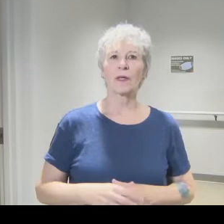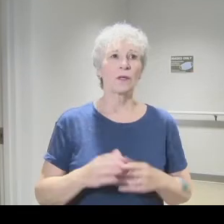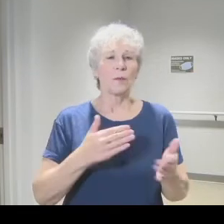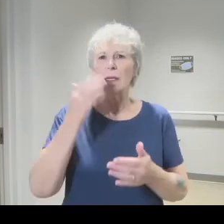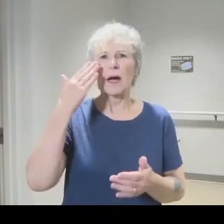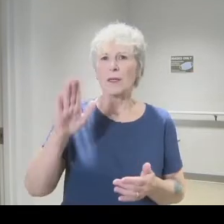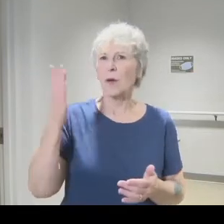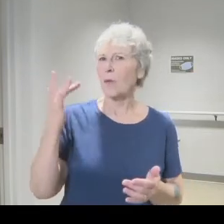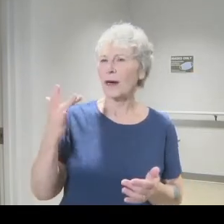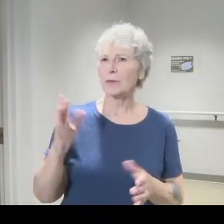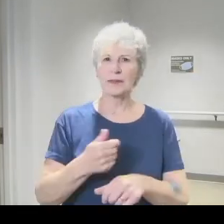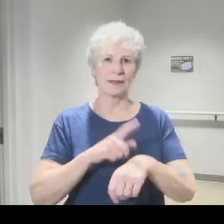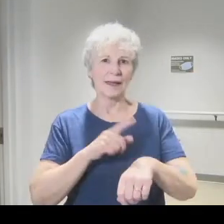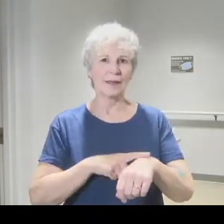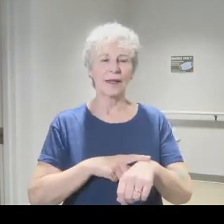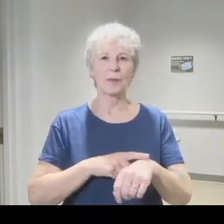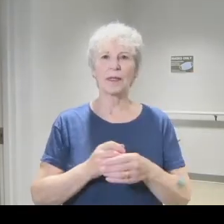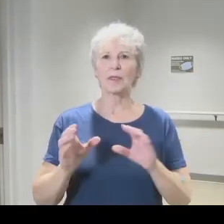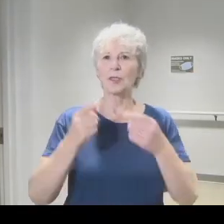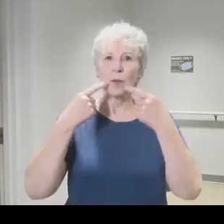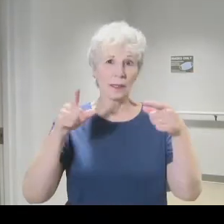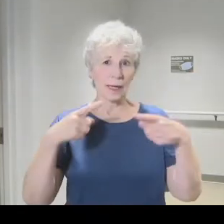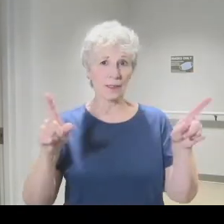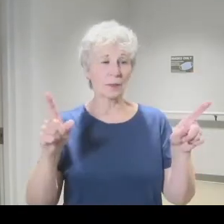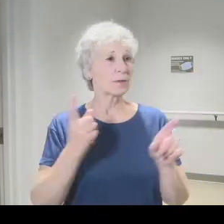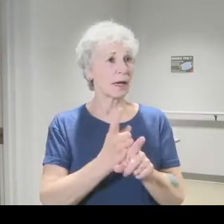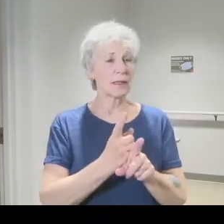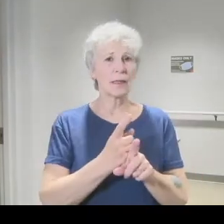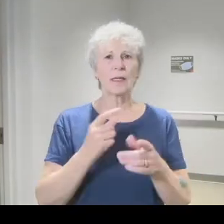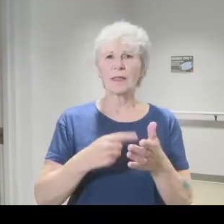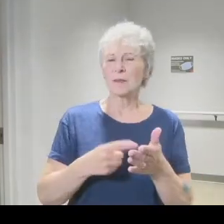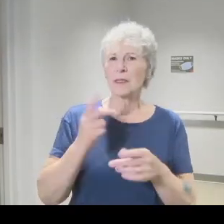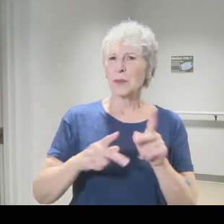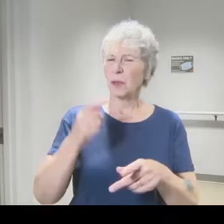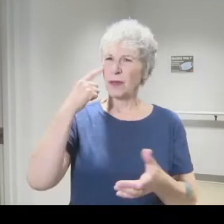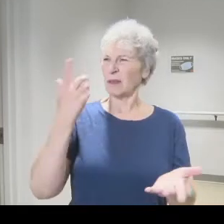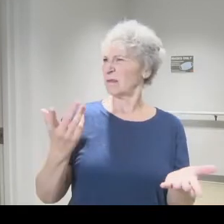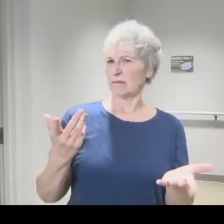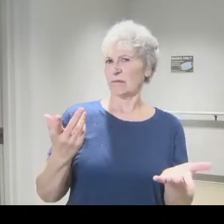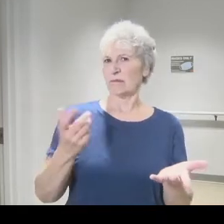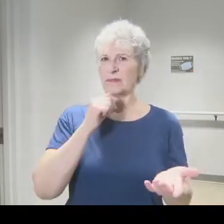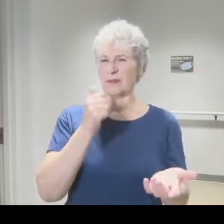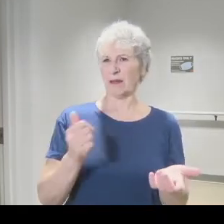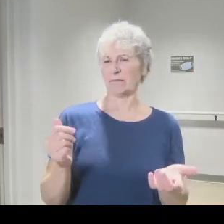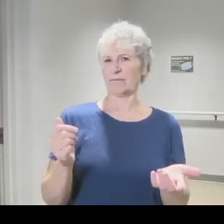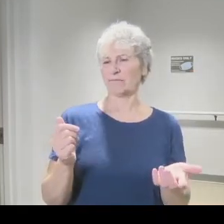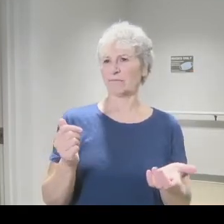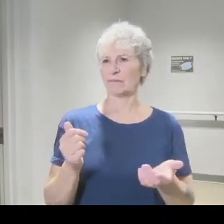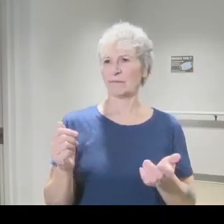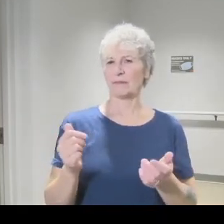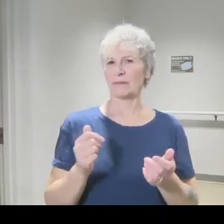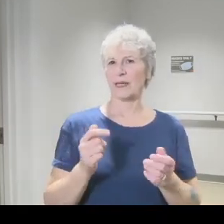why we take time during our services to do announcements, right? Sometimes people think it's kind of counterintuitive to break things up and to talk about it. But